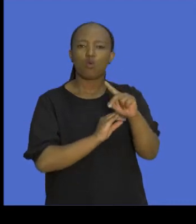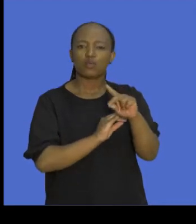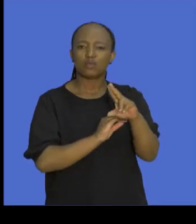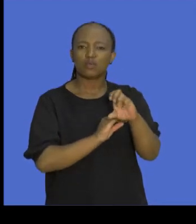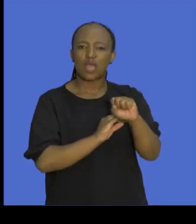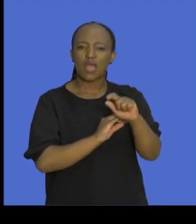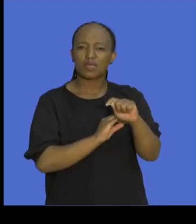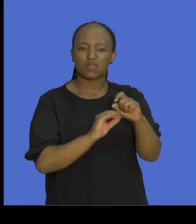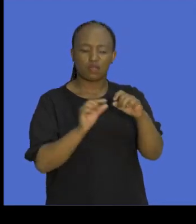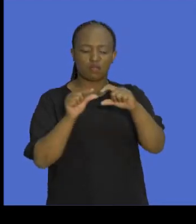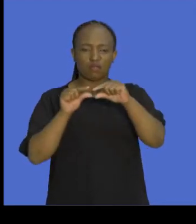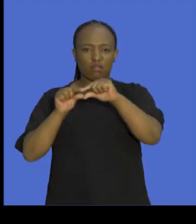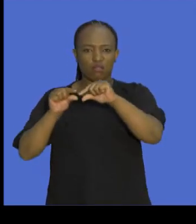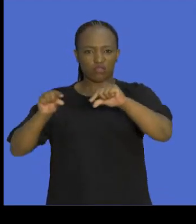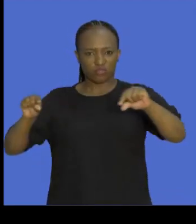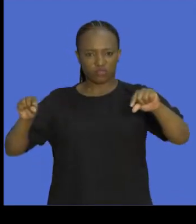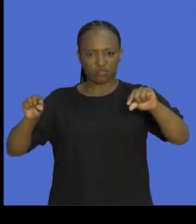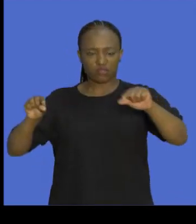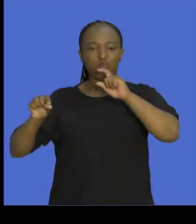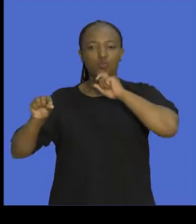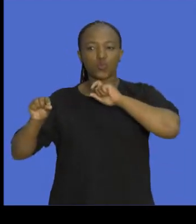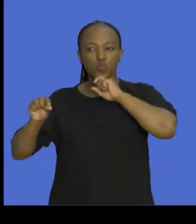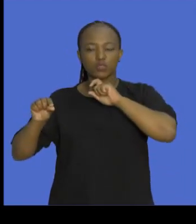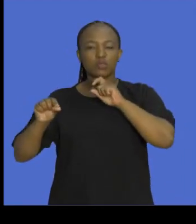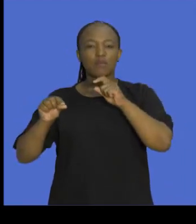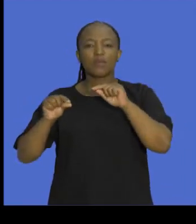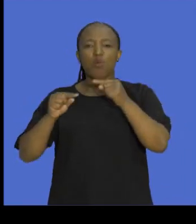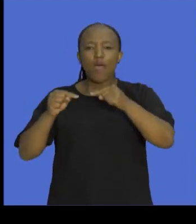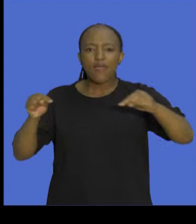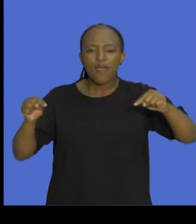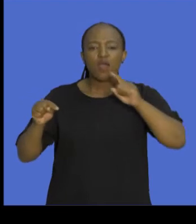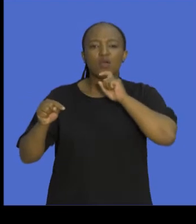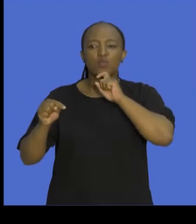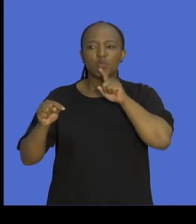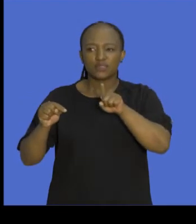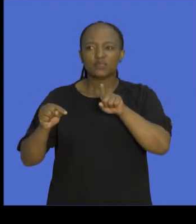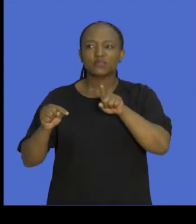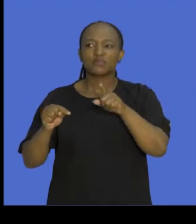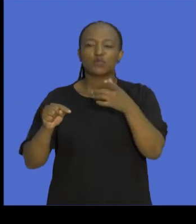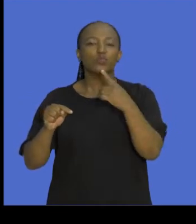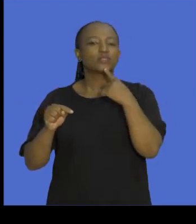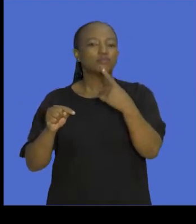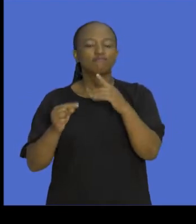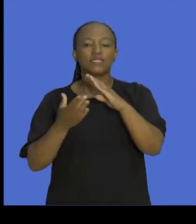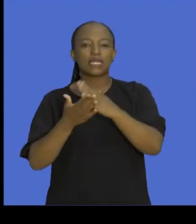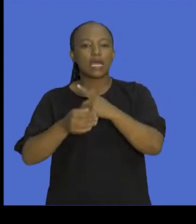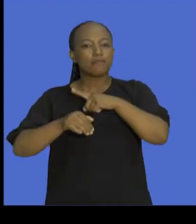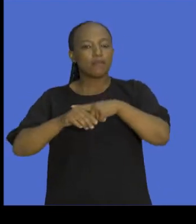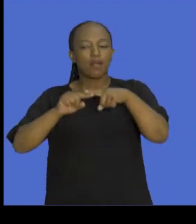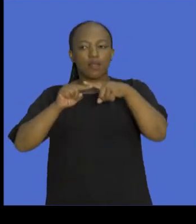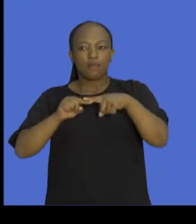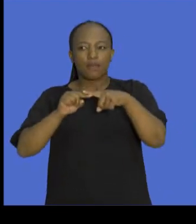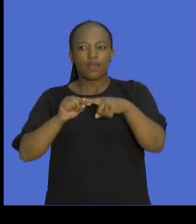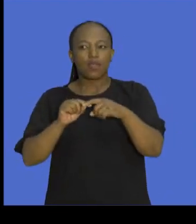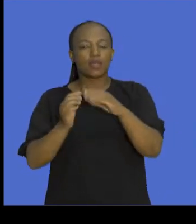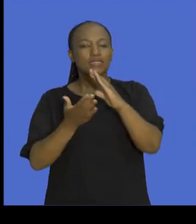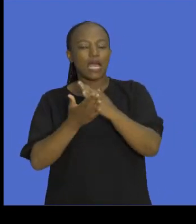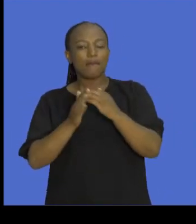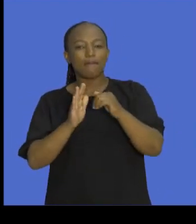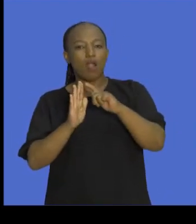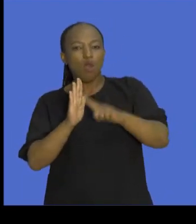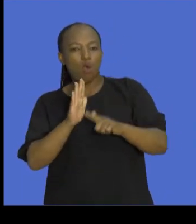choose to ignore the resistance that conducting wires offer in a circuit. Hence, we'll say the conducting wires